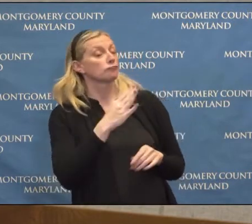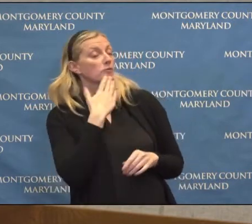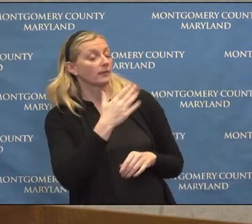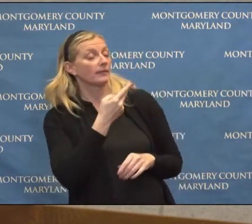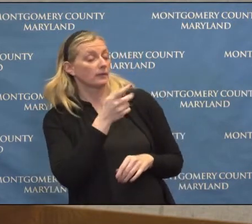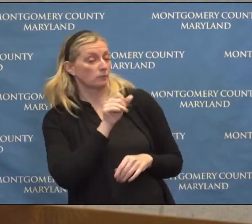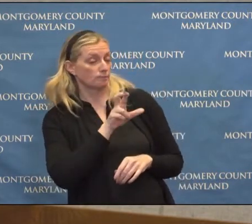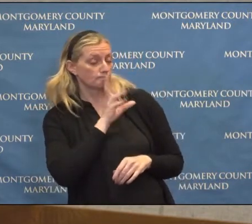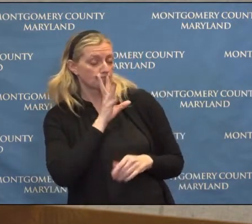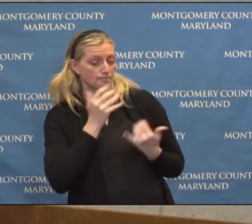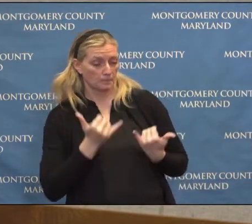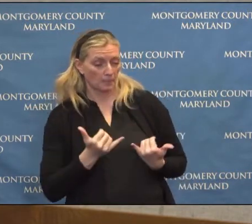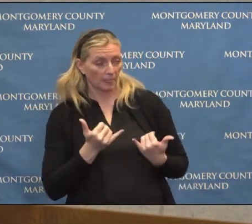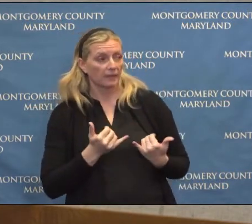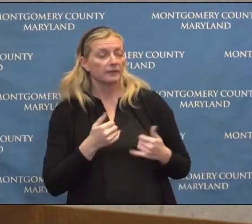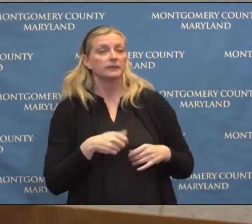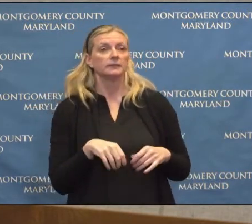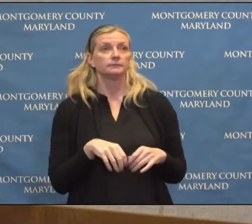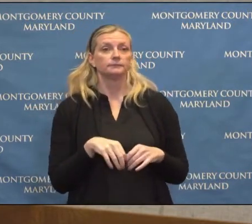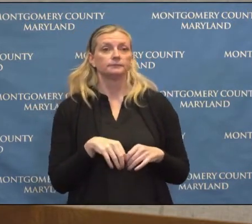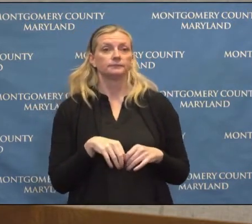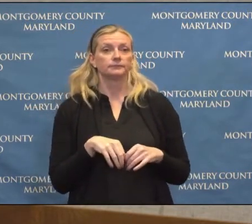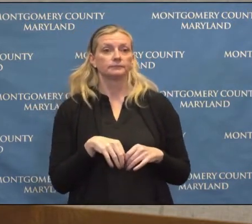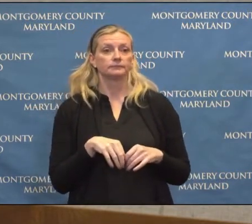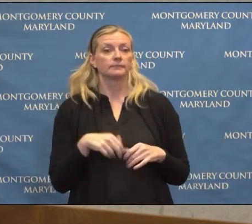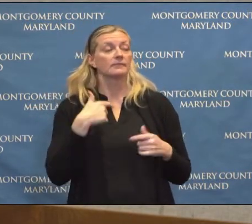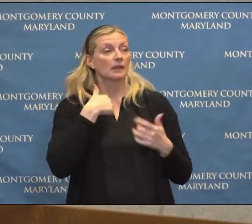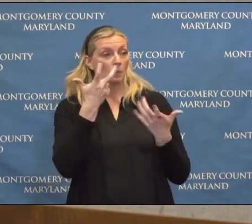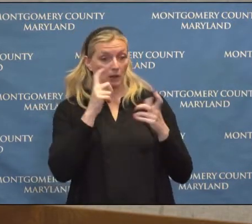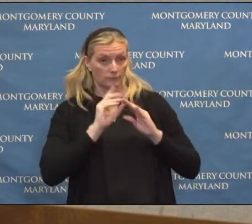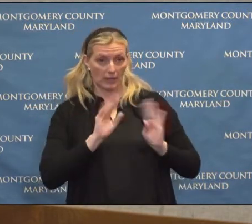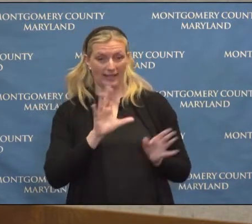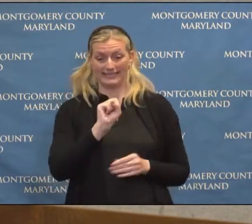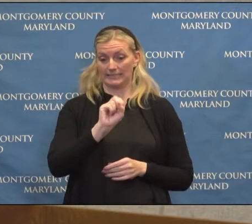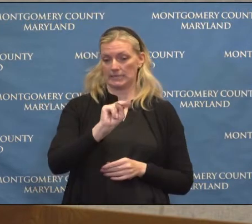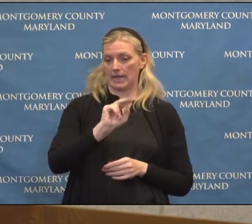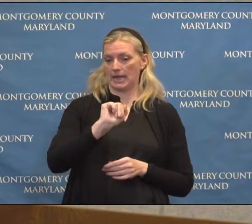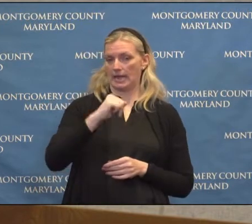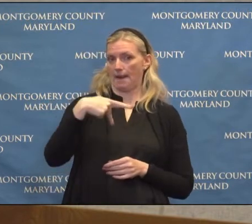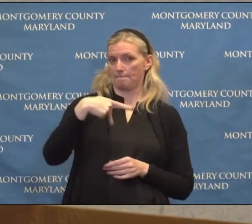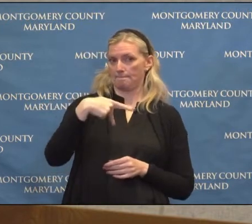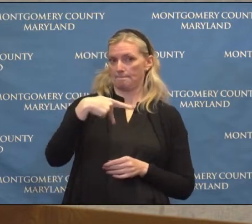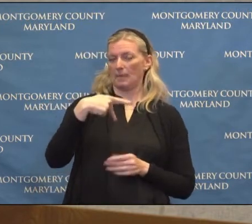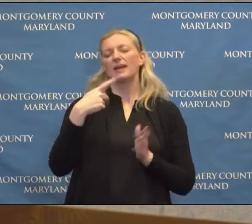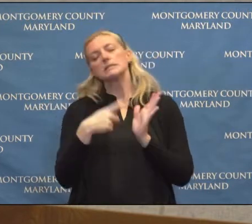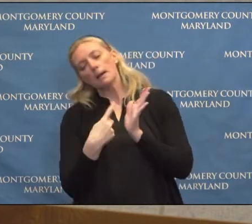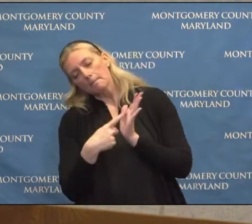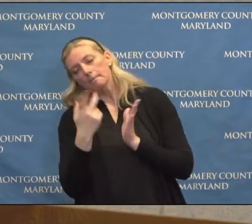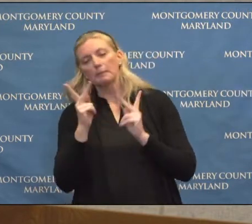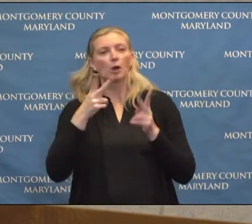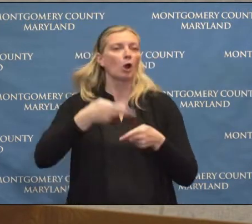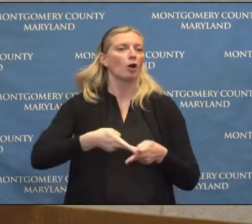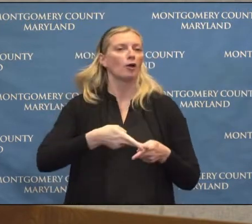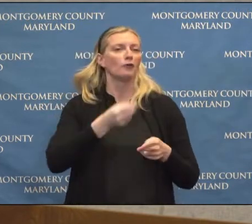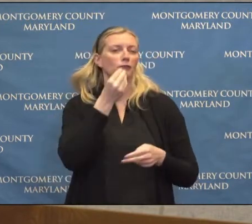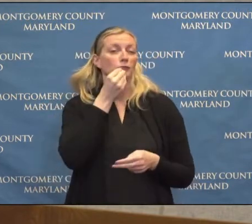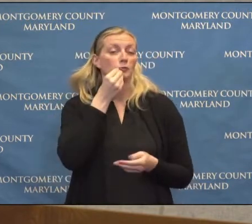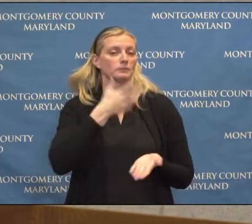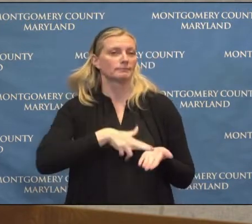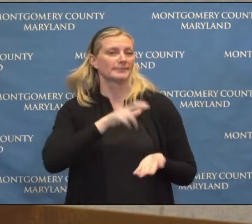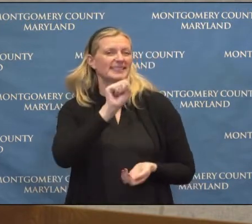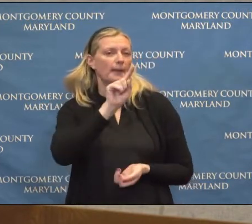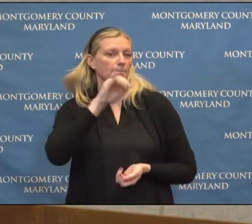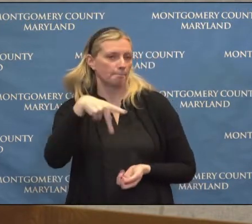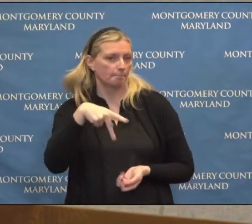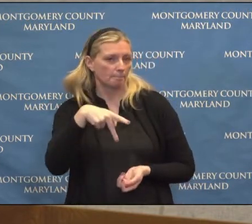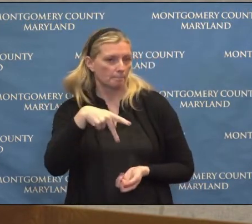this time. So just to clarify, so SNAP, also sometimes referred to as food stamps, is a federally funded